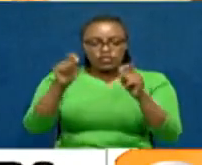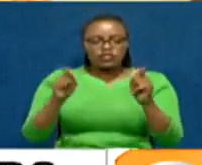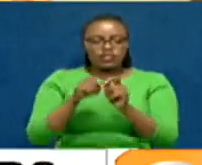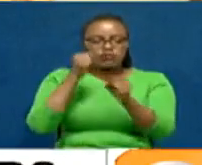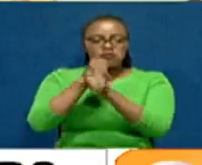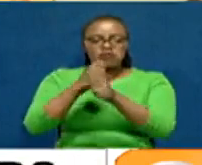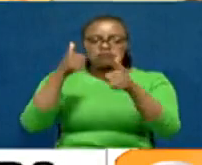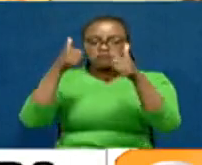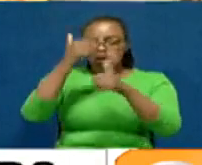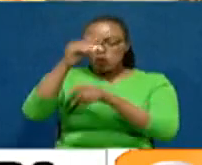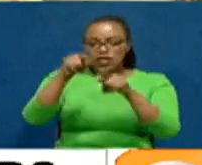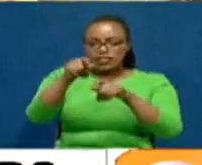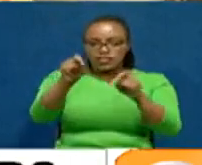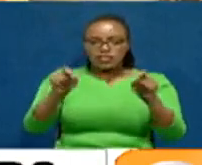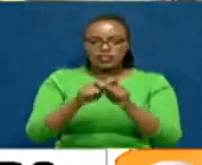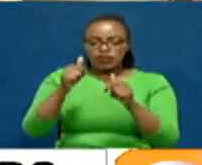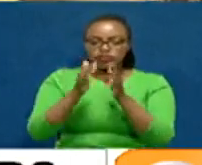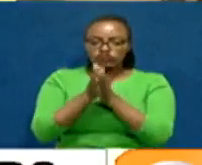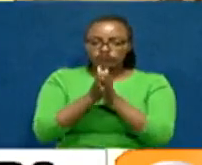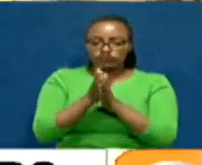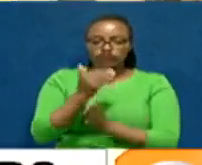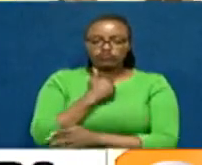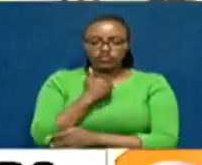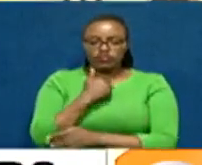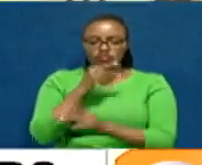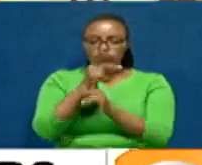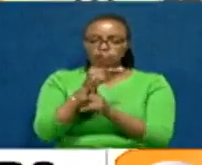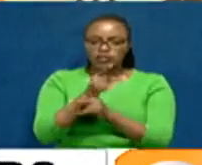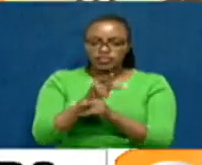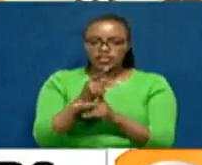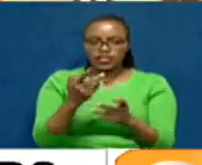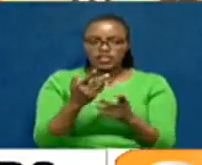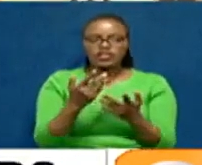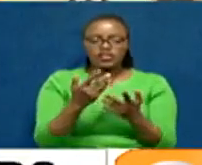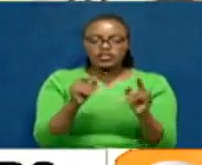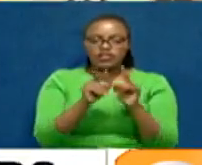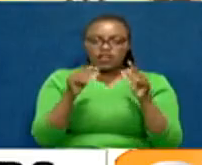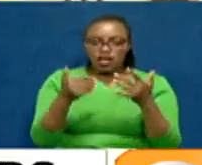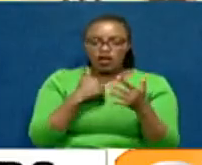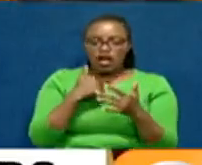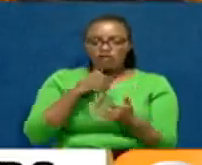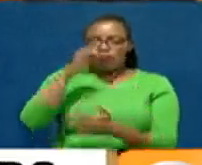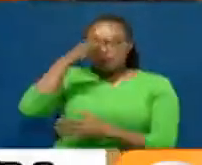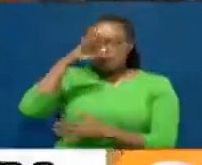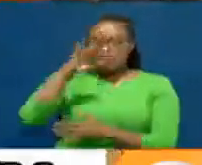performs well, because this is the team that we are looking forward to maintaining in terms of Paris 2024.